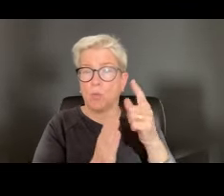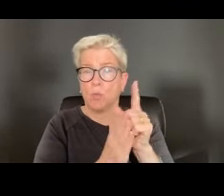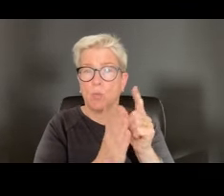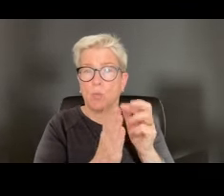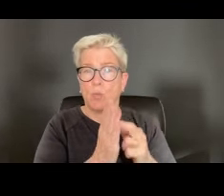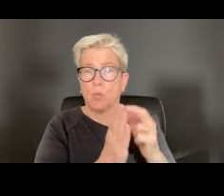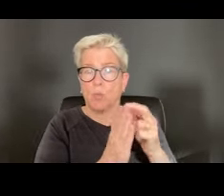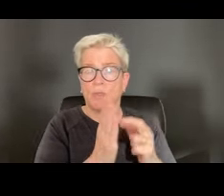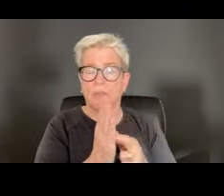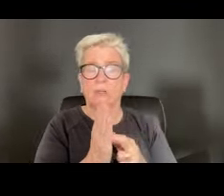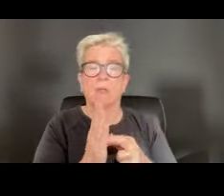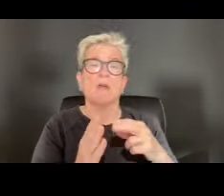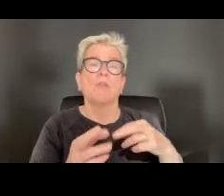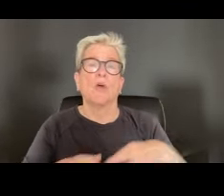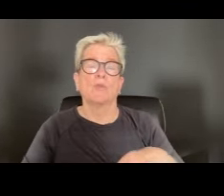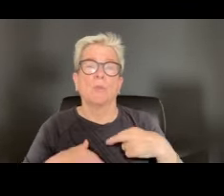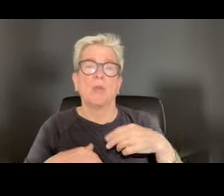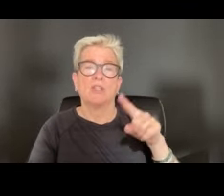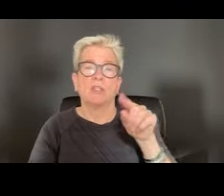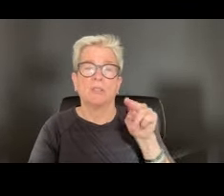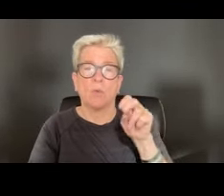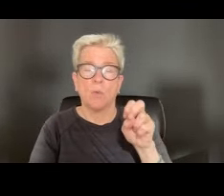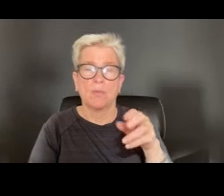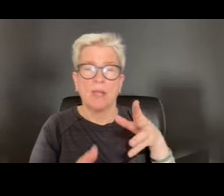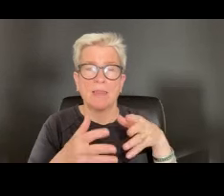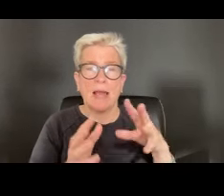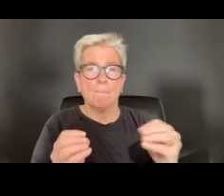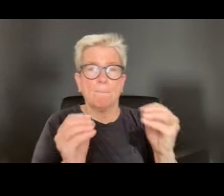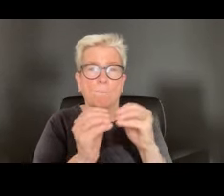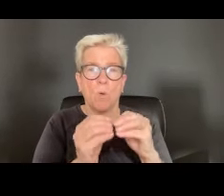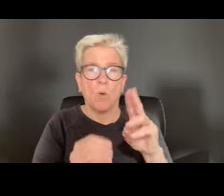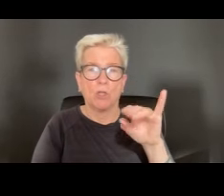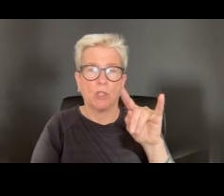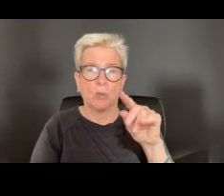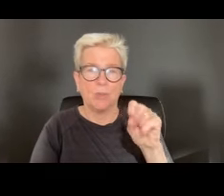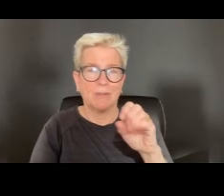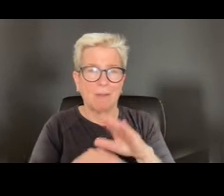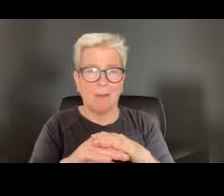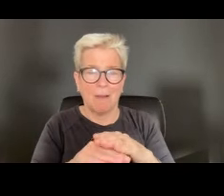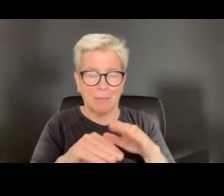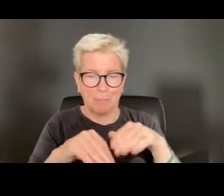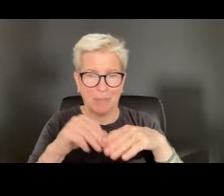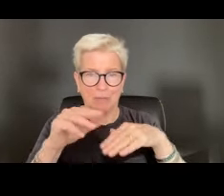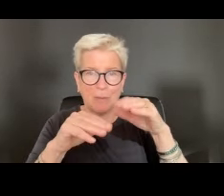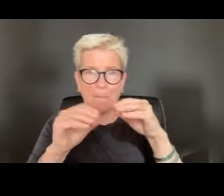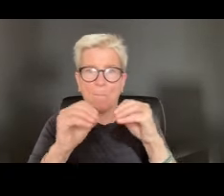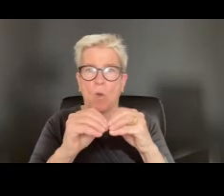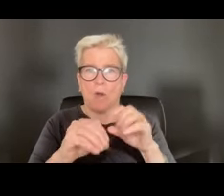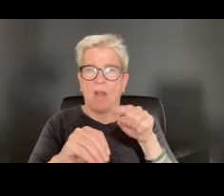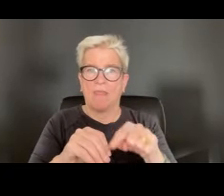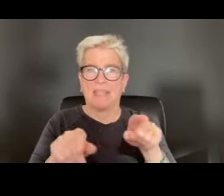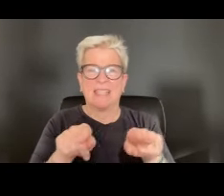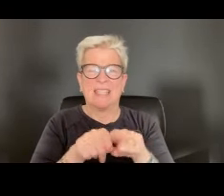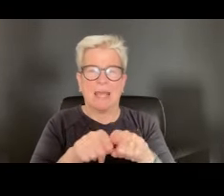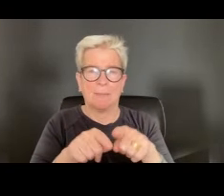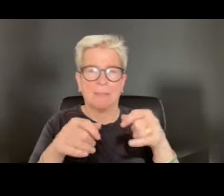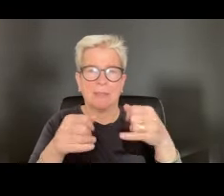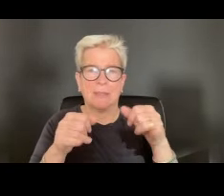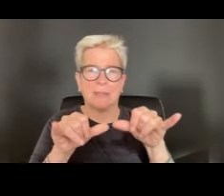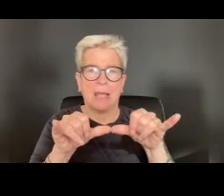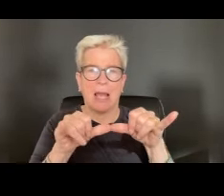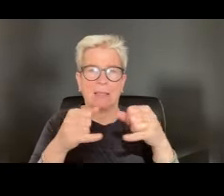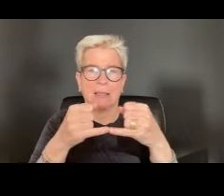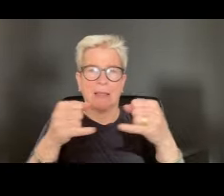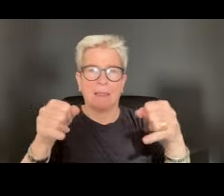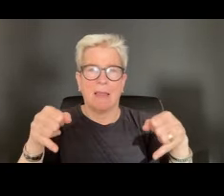neighborhood residential zones to allow more units on that same lot, but generally have a similar amount of floor area that